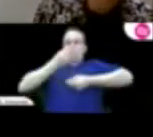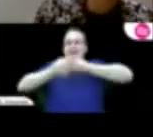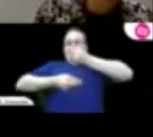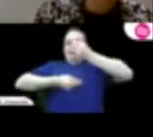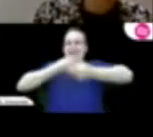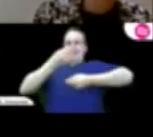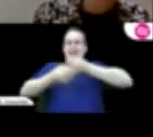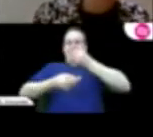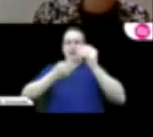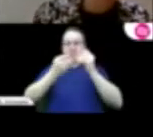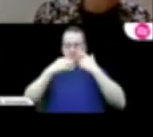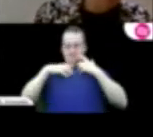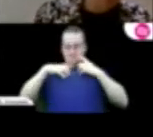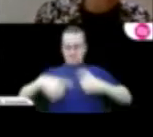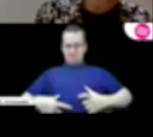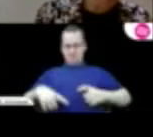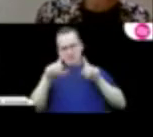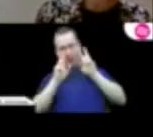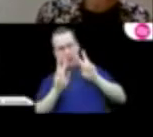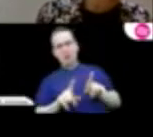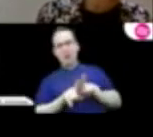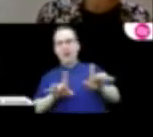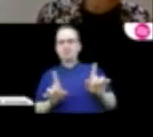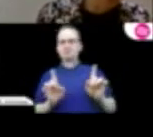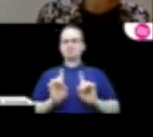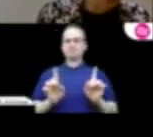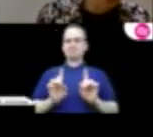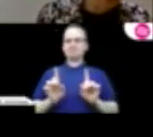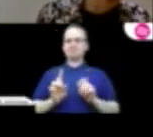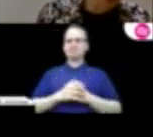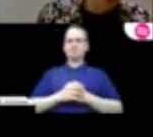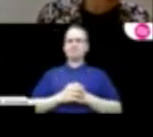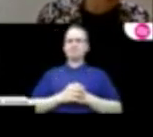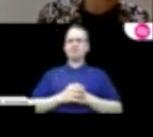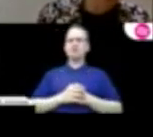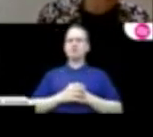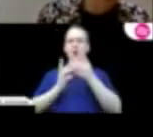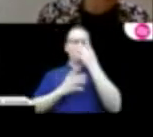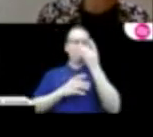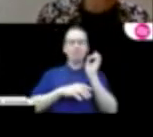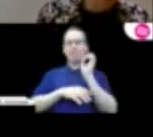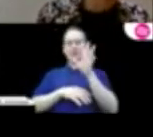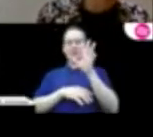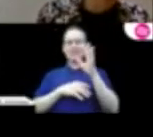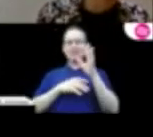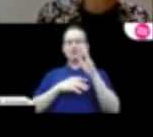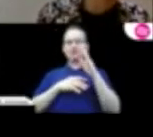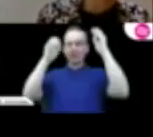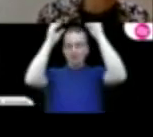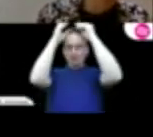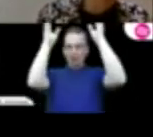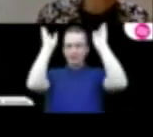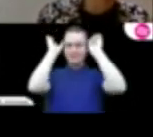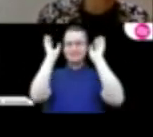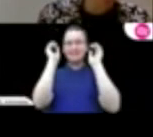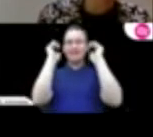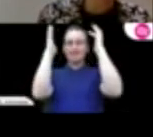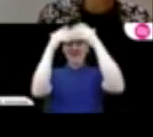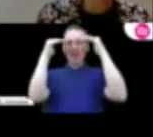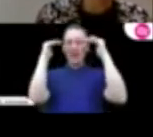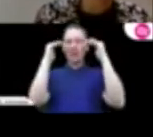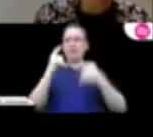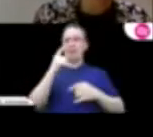the appearance of William. So a bewitching bonnet and veil, and wearing a very pink